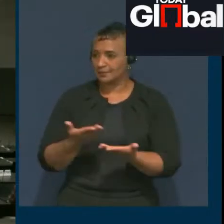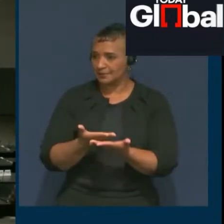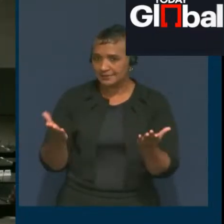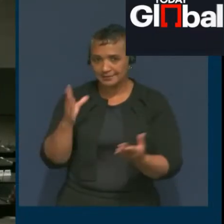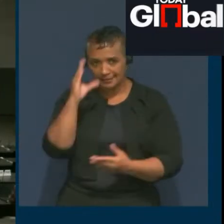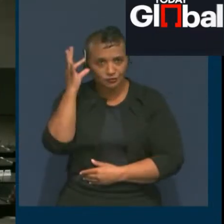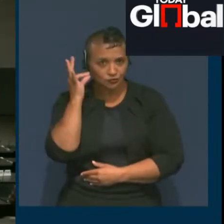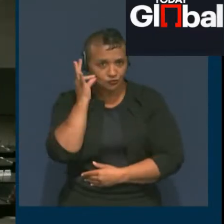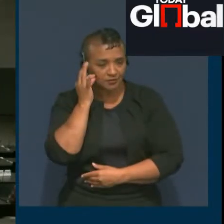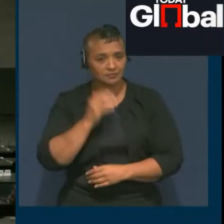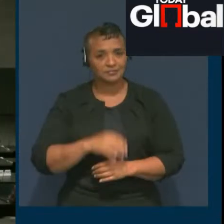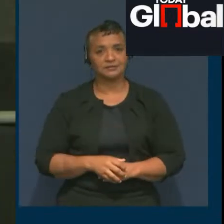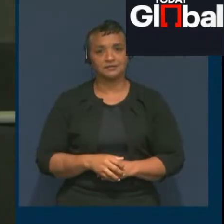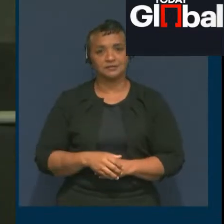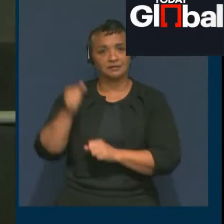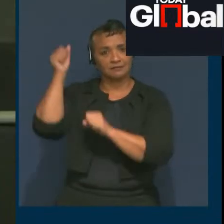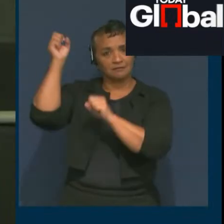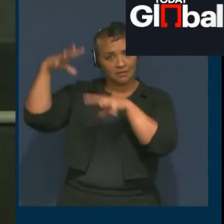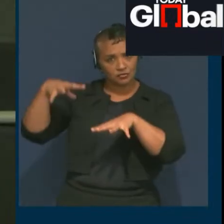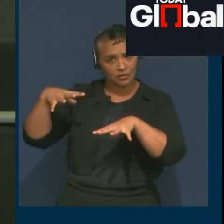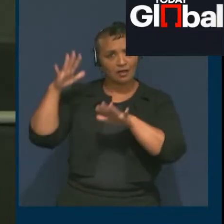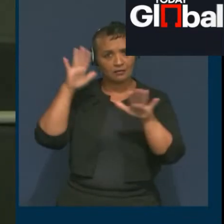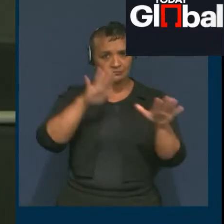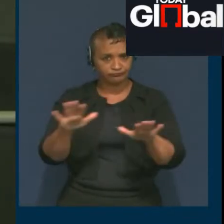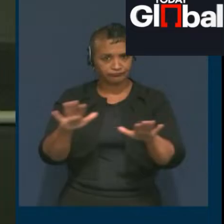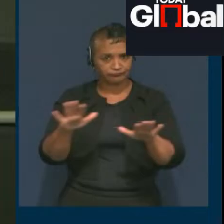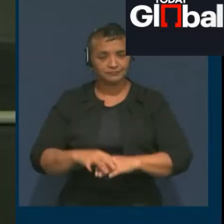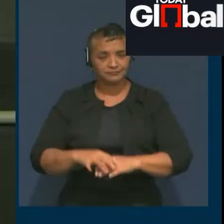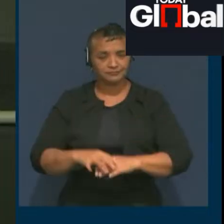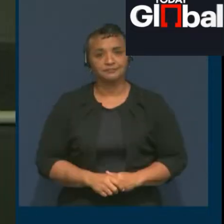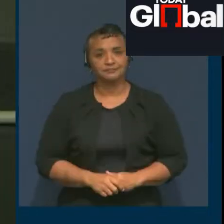peace, blessings, and mercy and Allah be upon you.